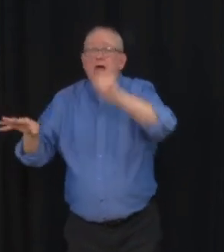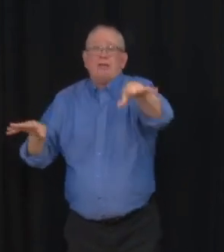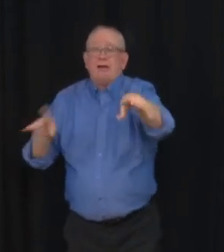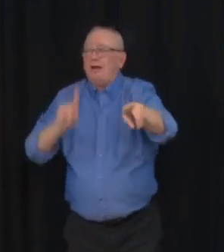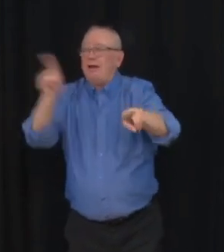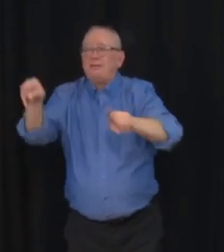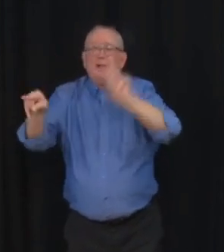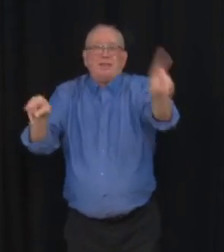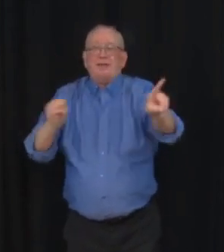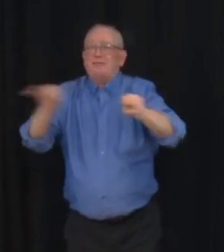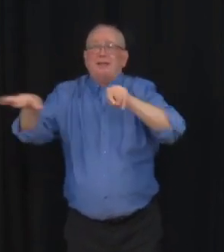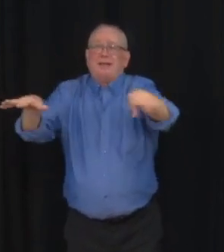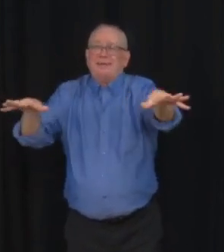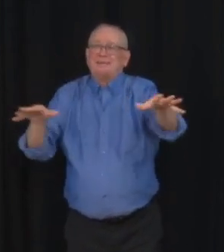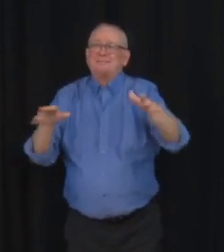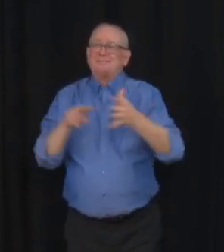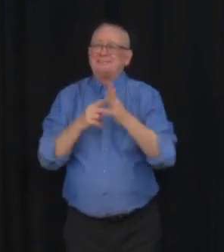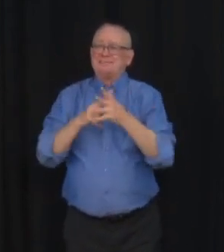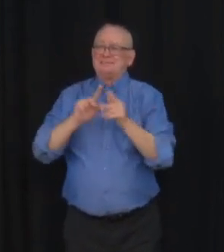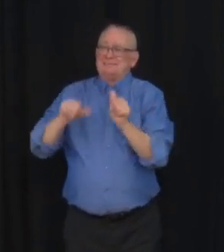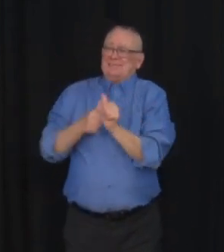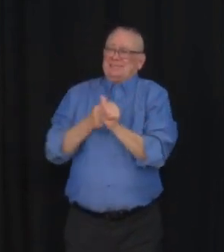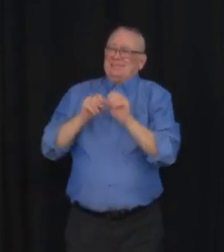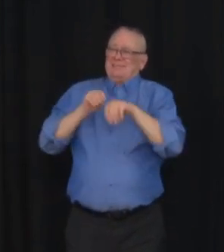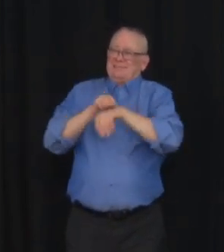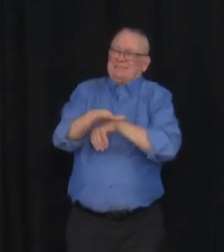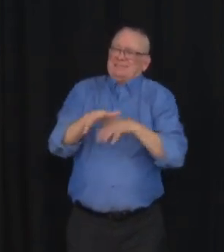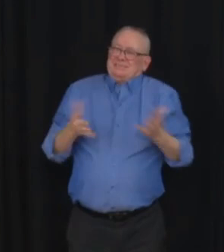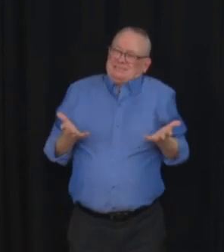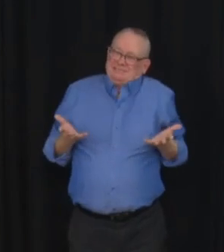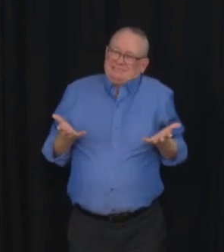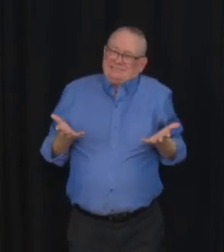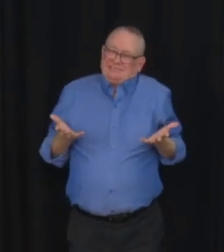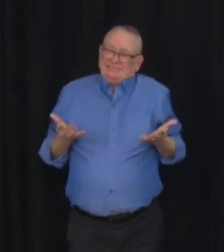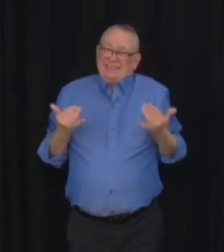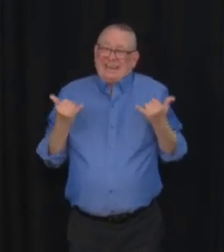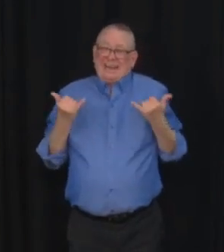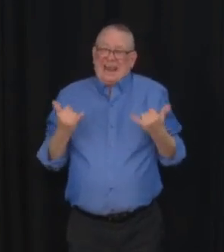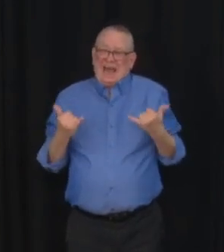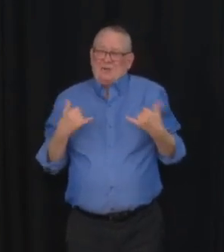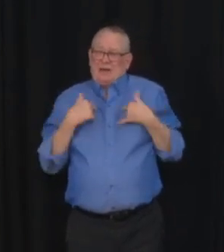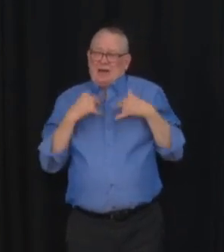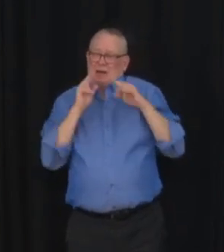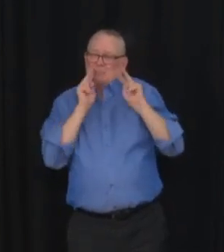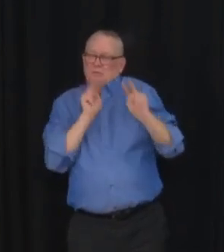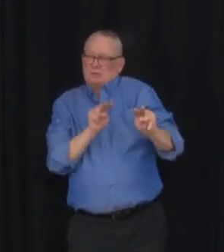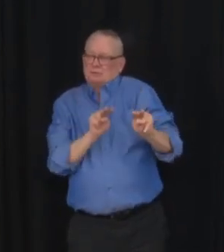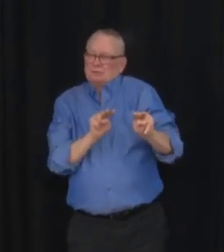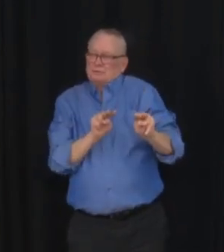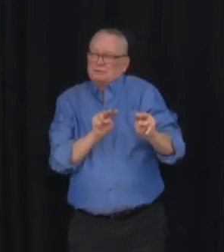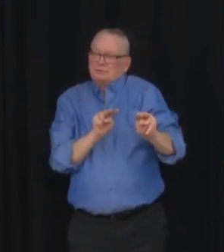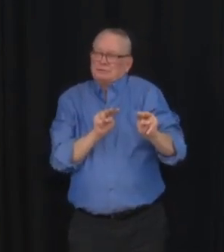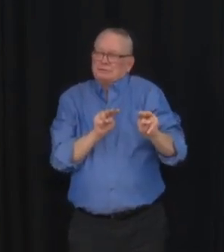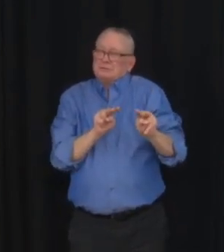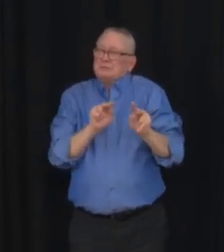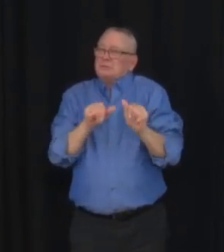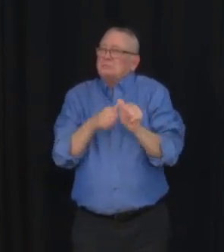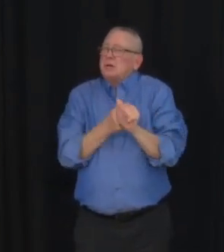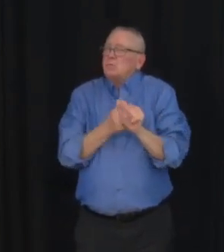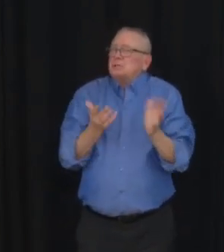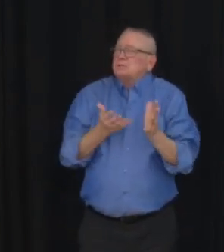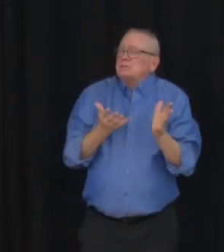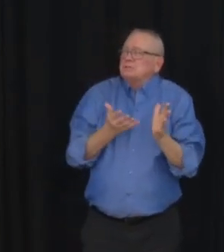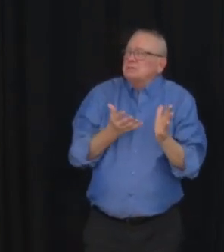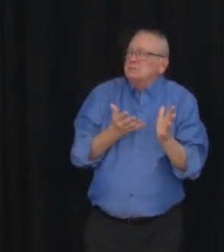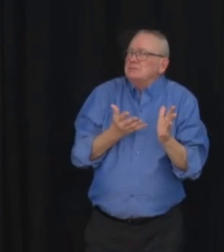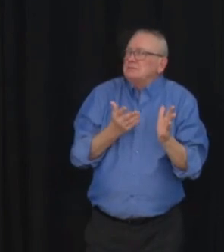a secondary impact. And right now we're kind of at that point in time where we're monitoring for that secondary impact. Again, encouraging to